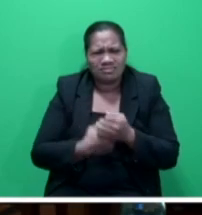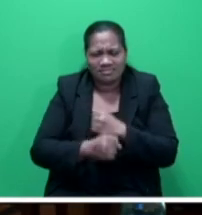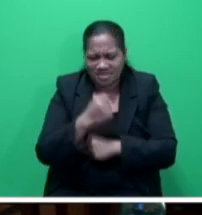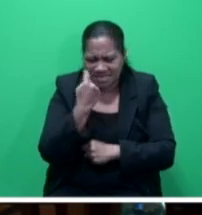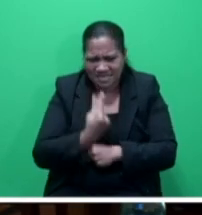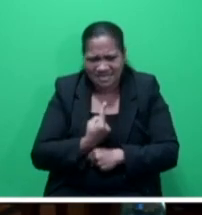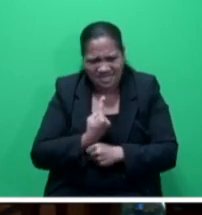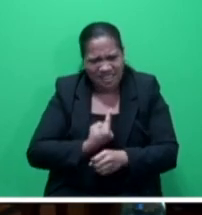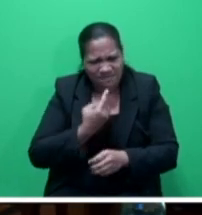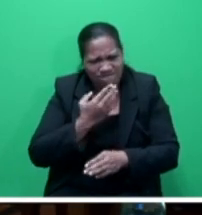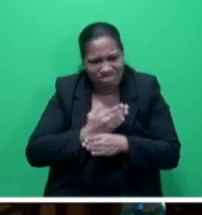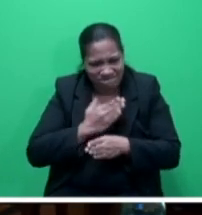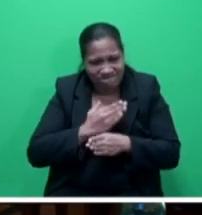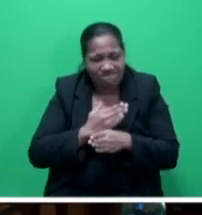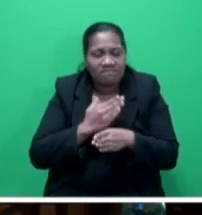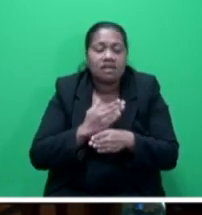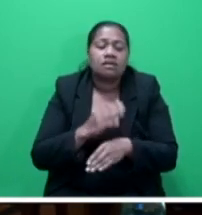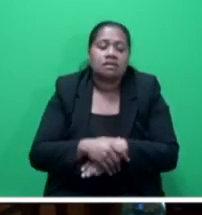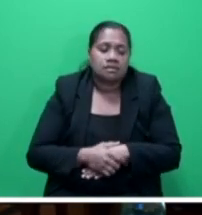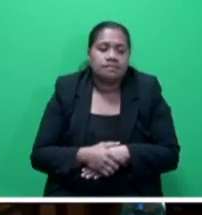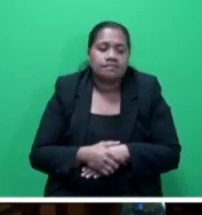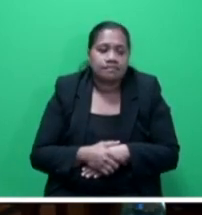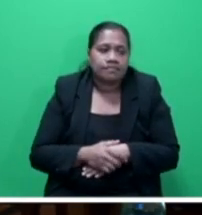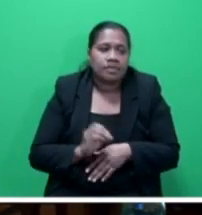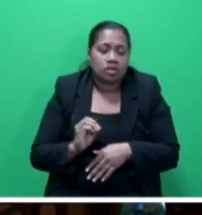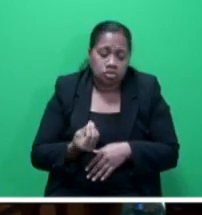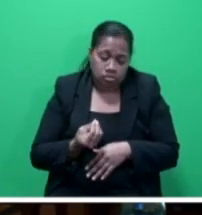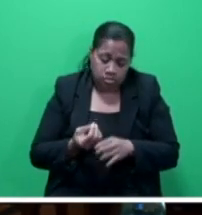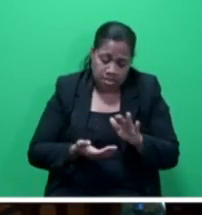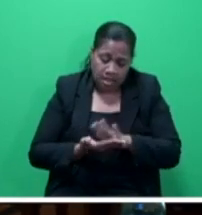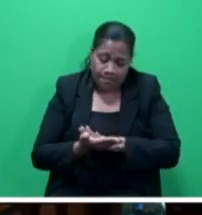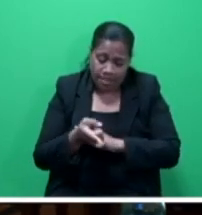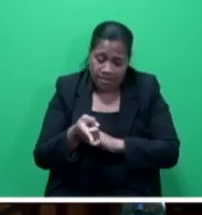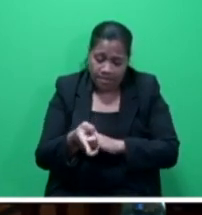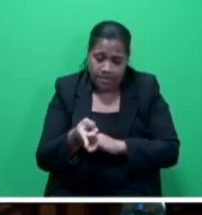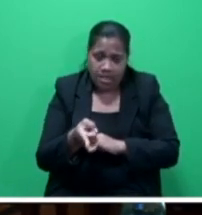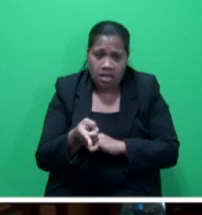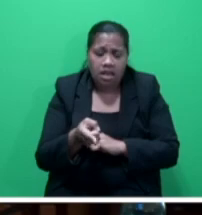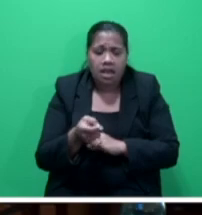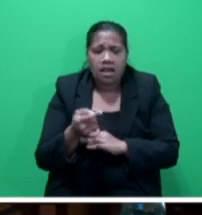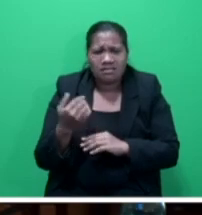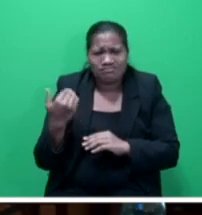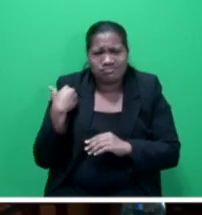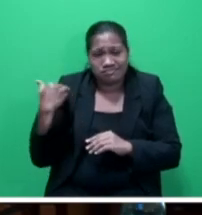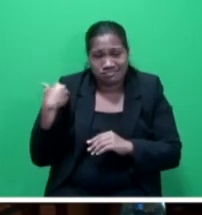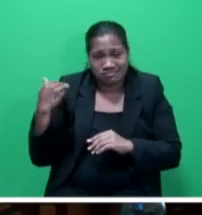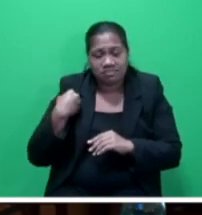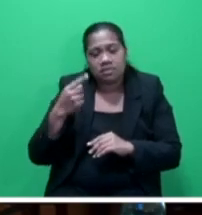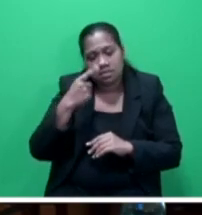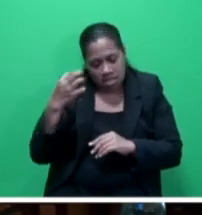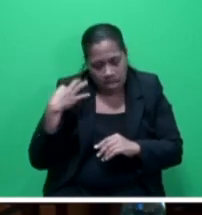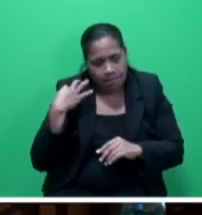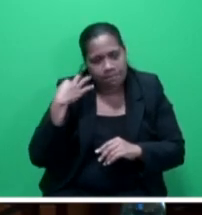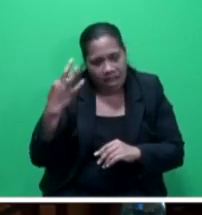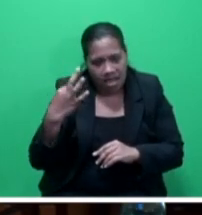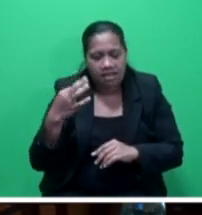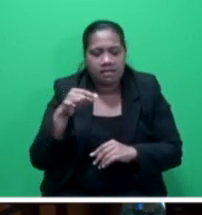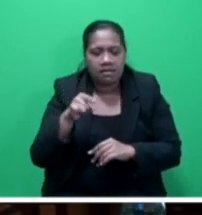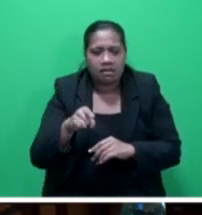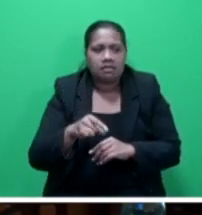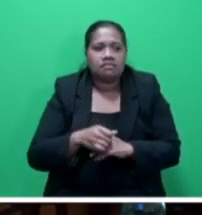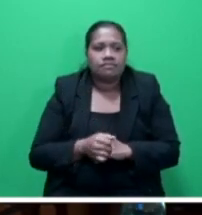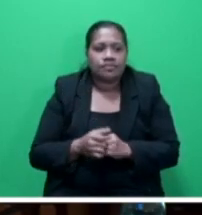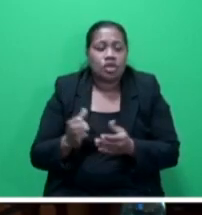Speaker, sir, under the relief scheme, affected customers can apply for various options as prescribed by the Consumer